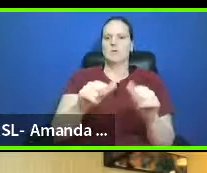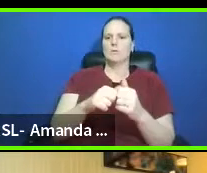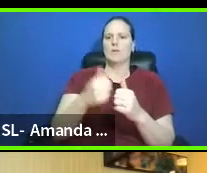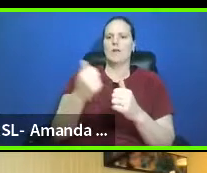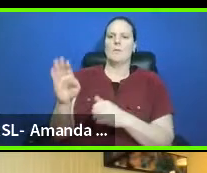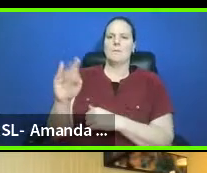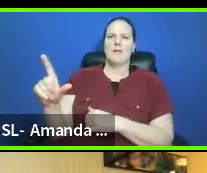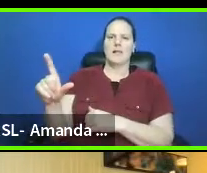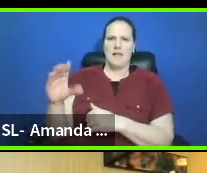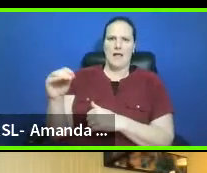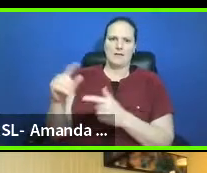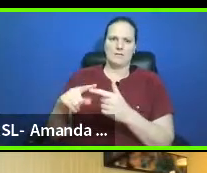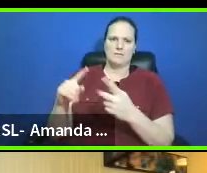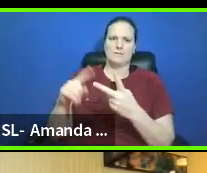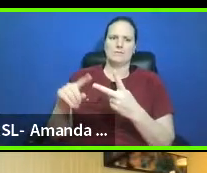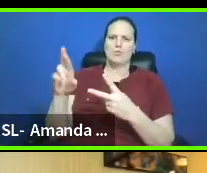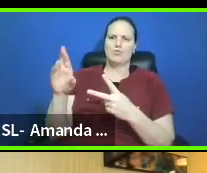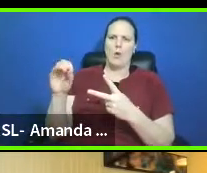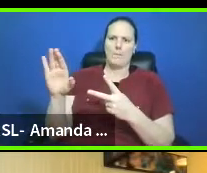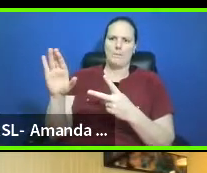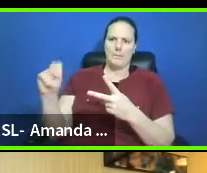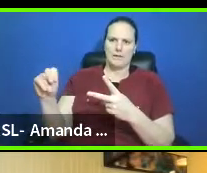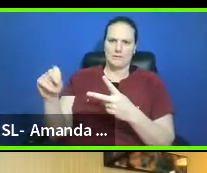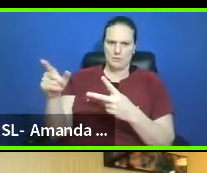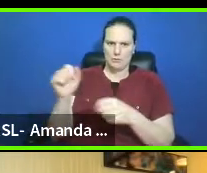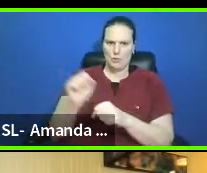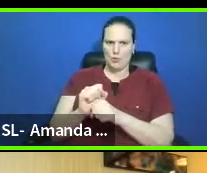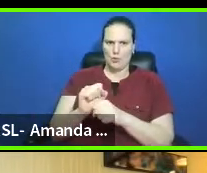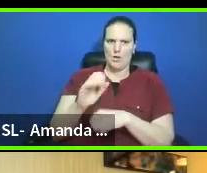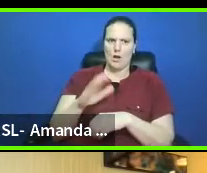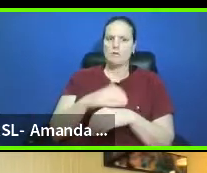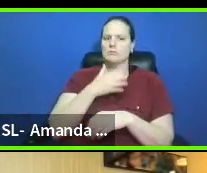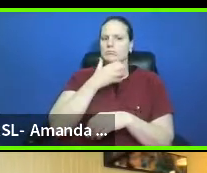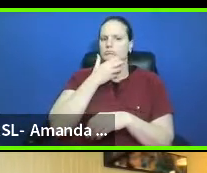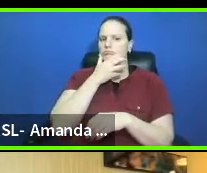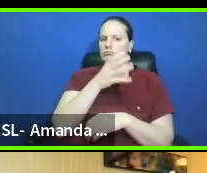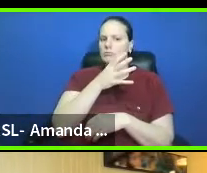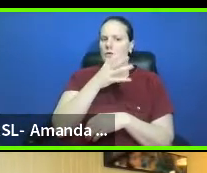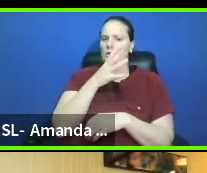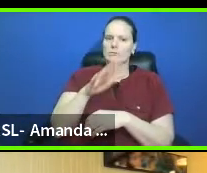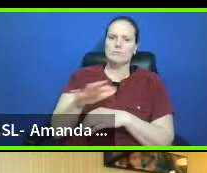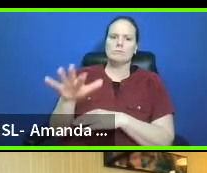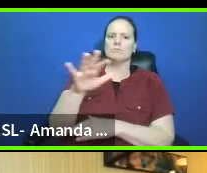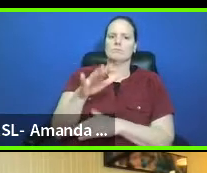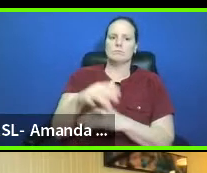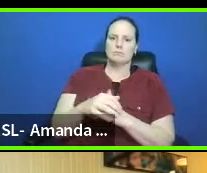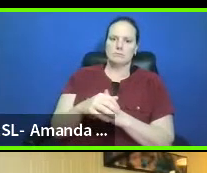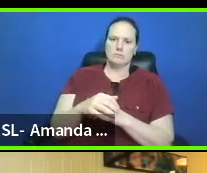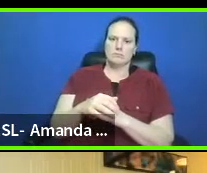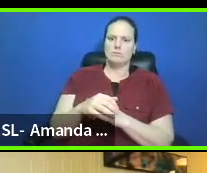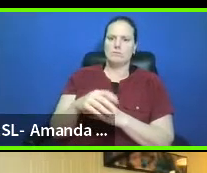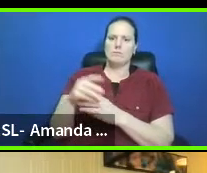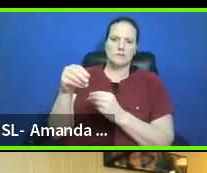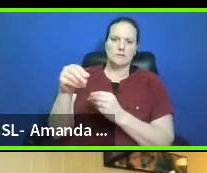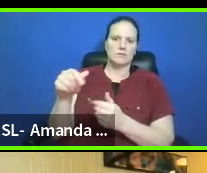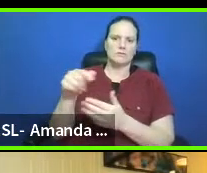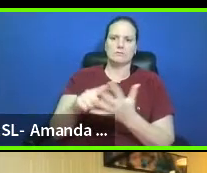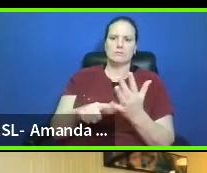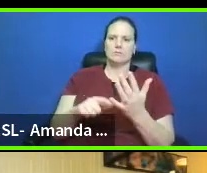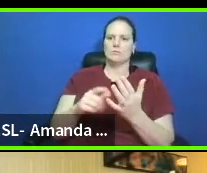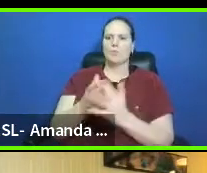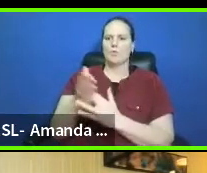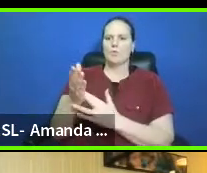and Robin. I worked on a grass seed farm processing seed and all the way